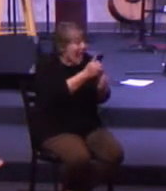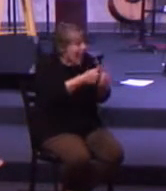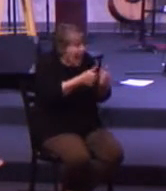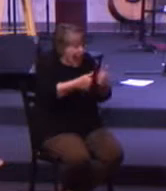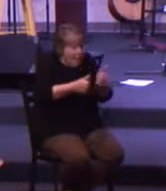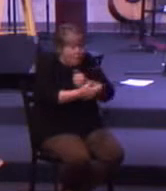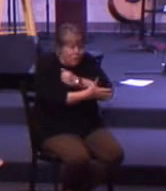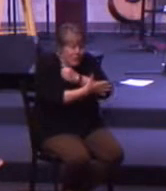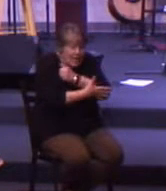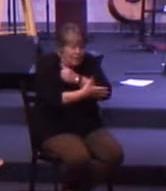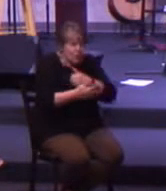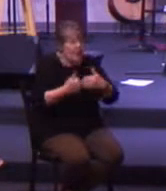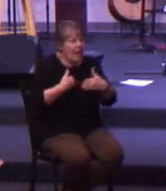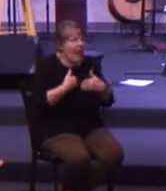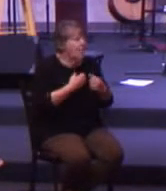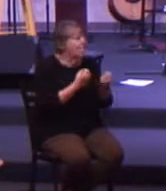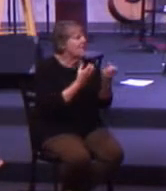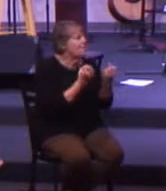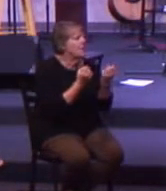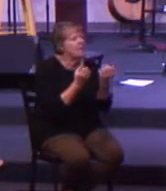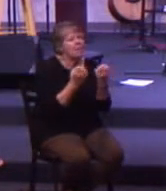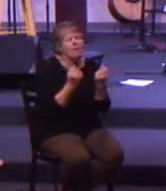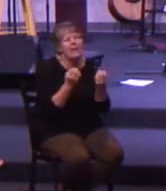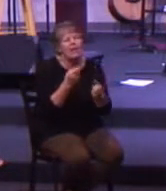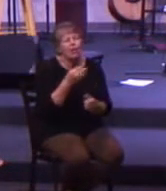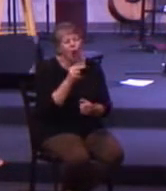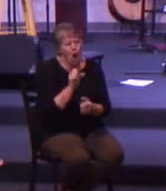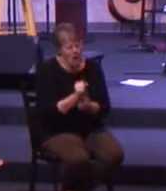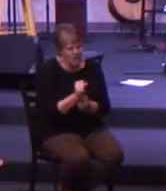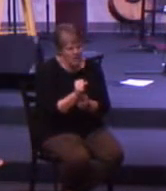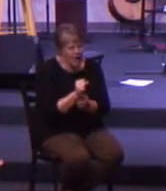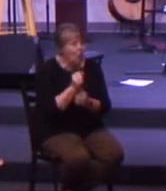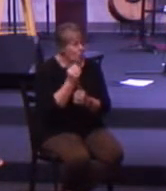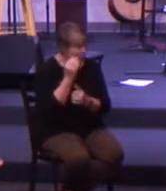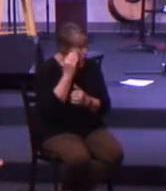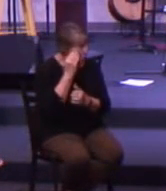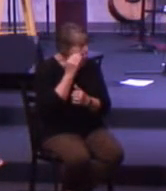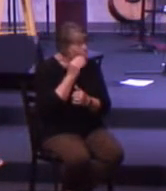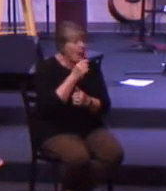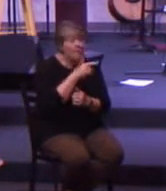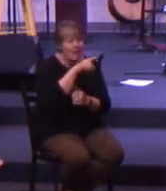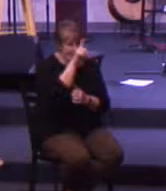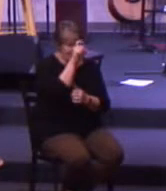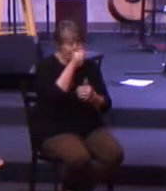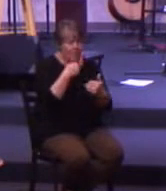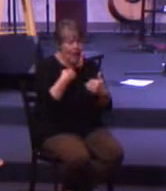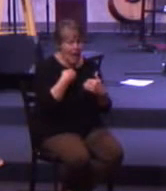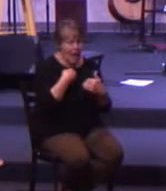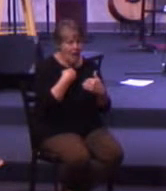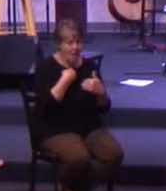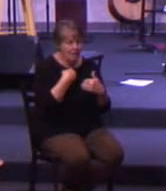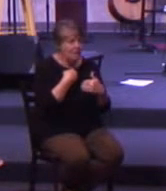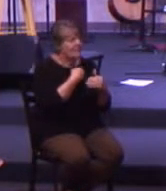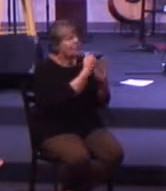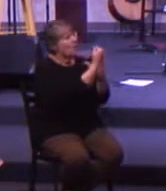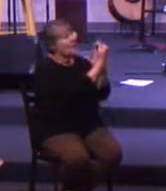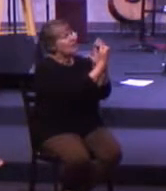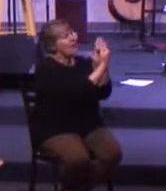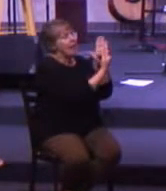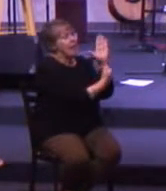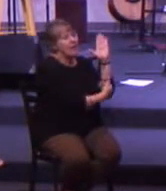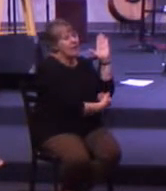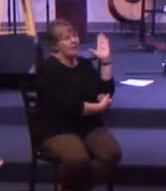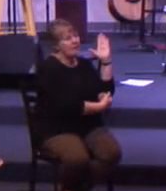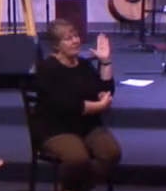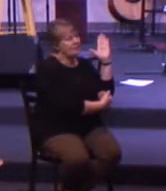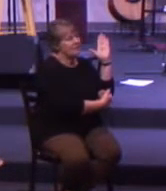gods. And we know for a fact that Egypt was that way. Here is, for your enjoyment, a list of 11,